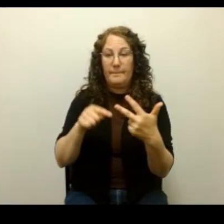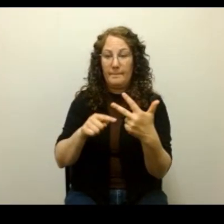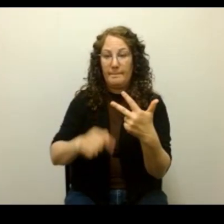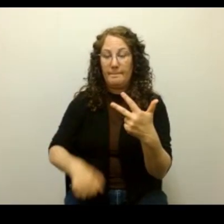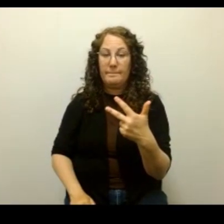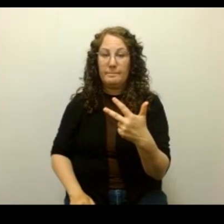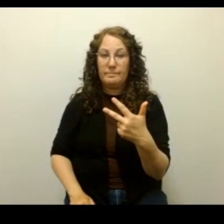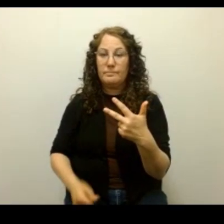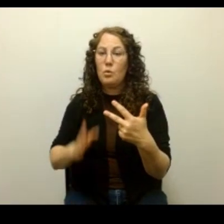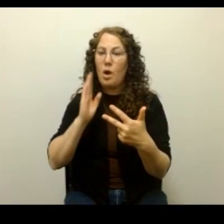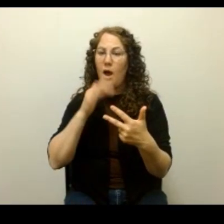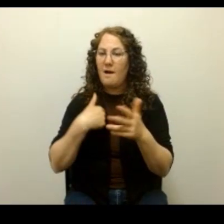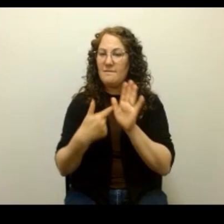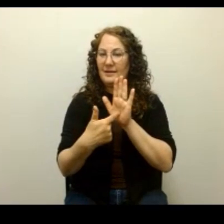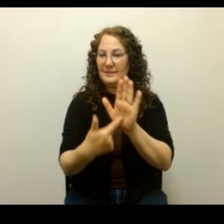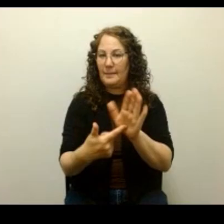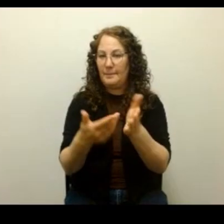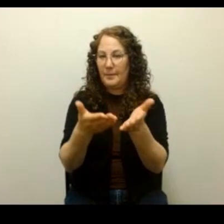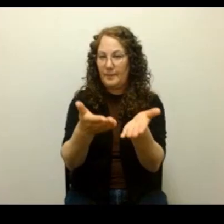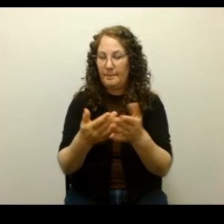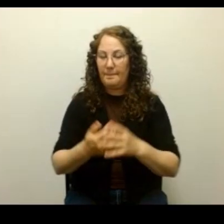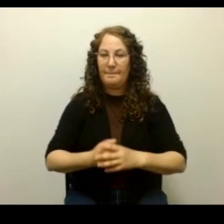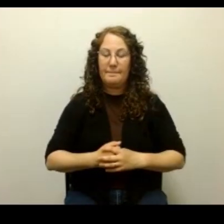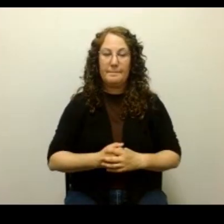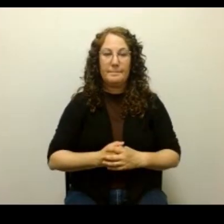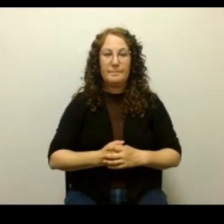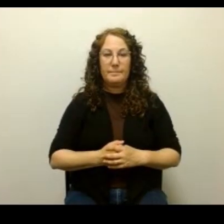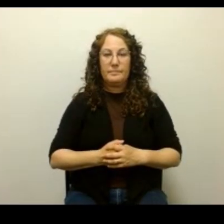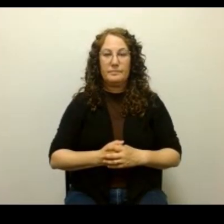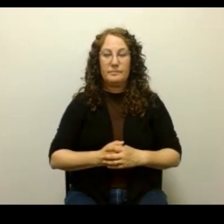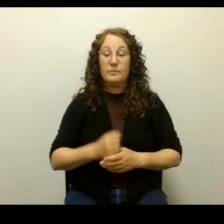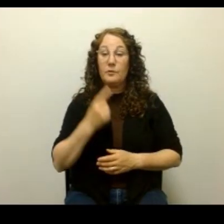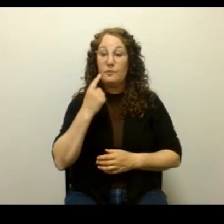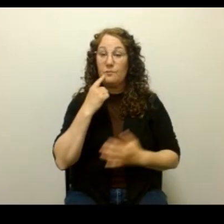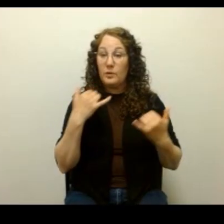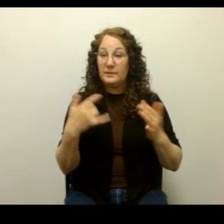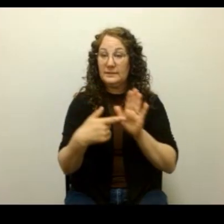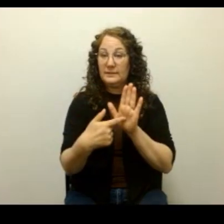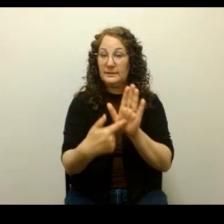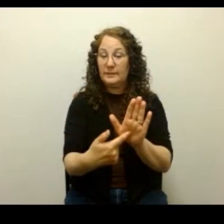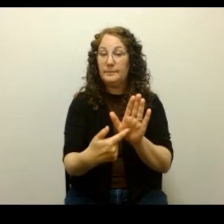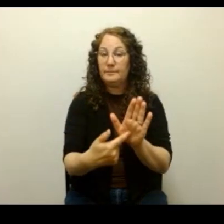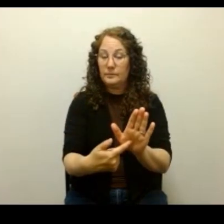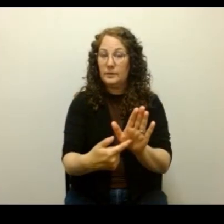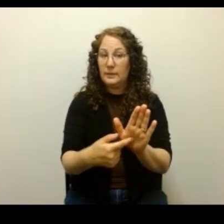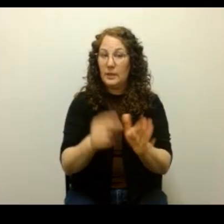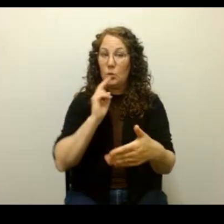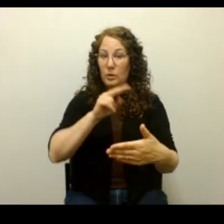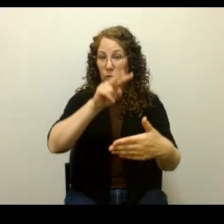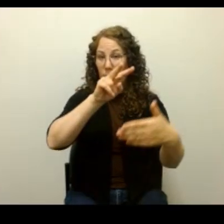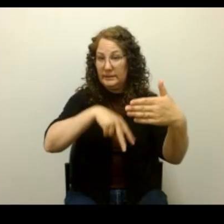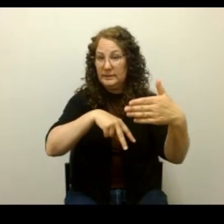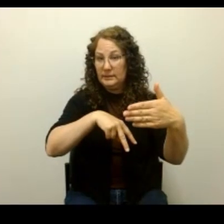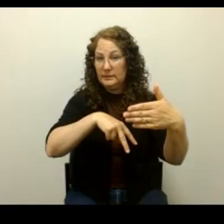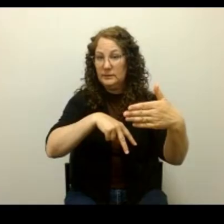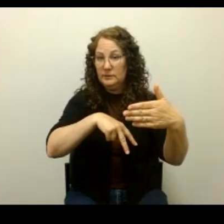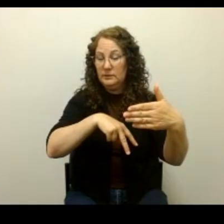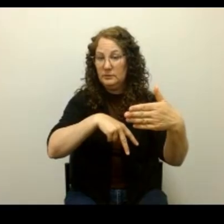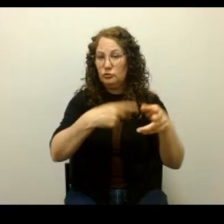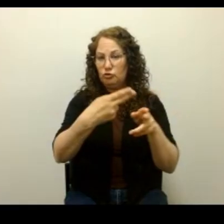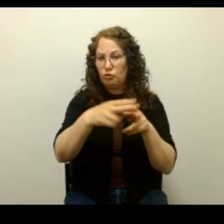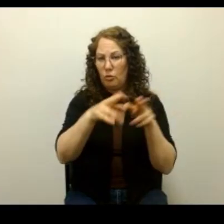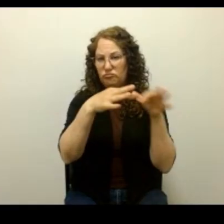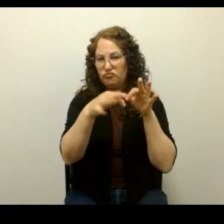We have an example here, and for this example, we'll be reading this short